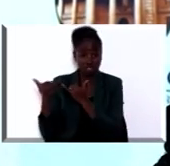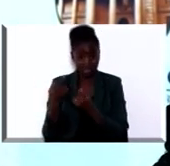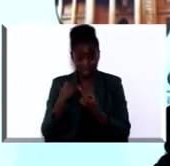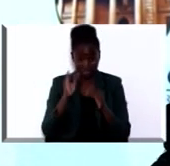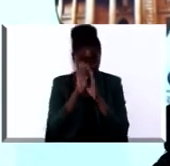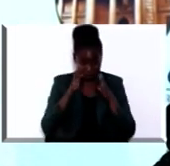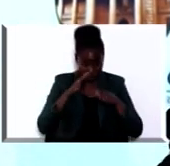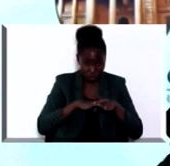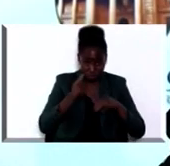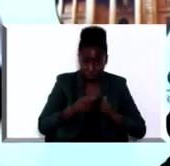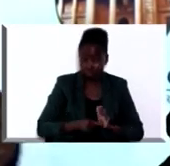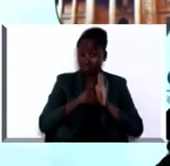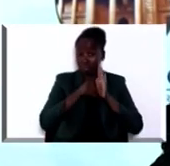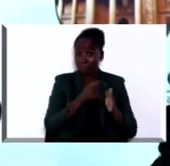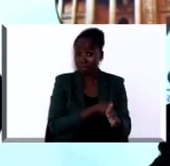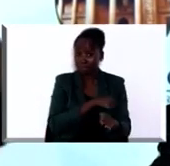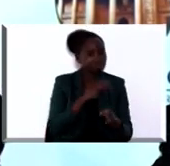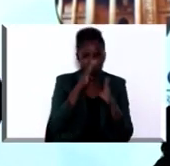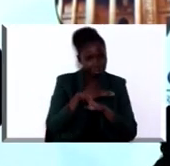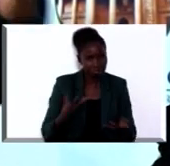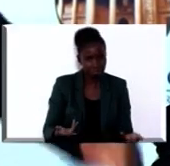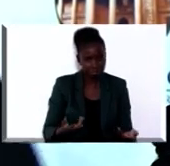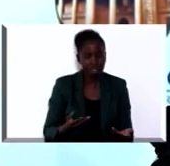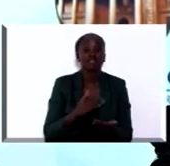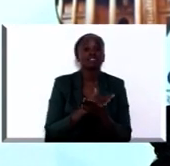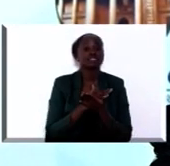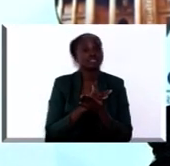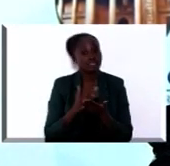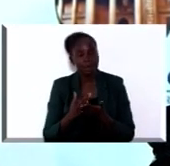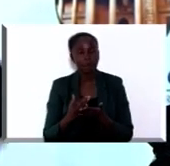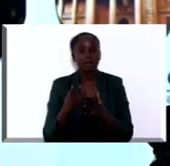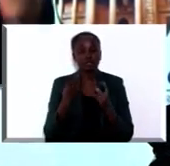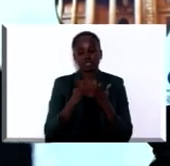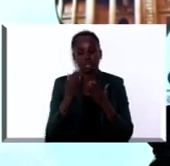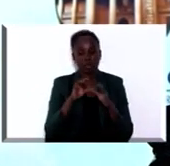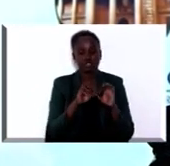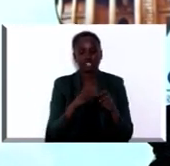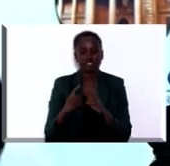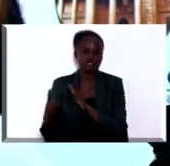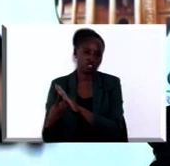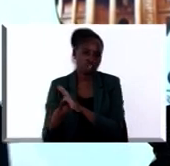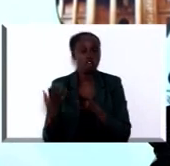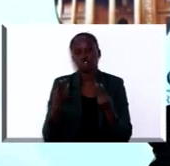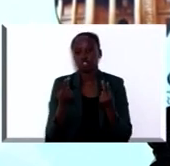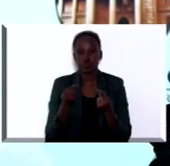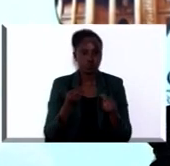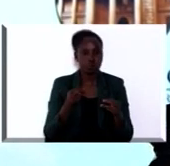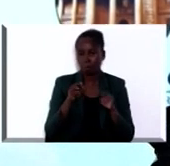mandates. Some of them are riddled by divisions and mismanagement and